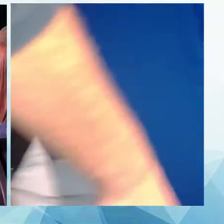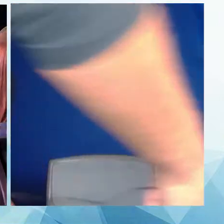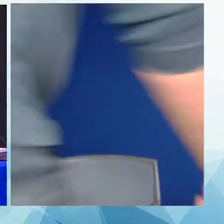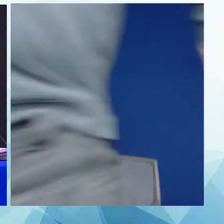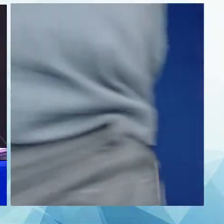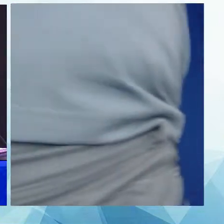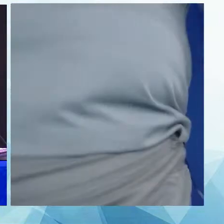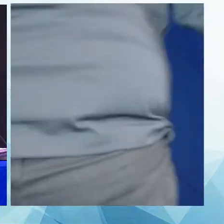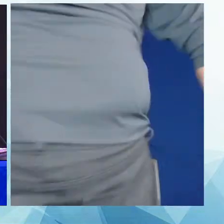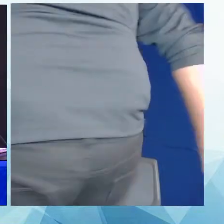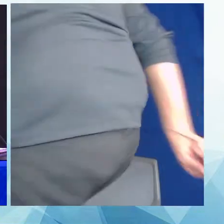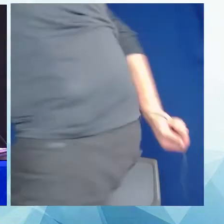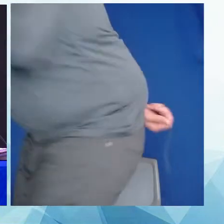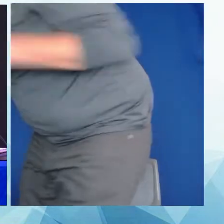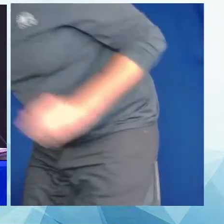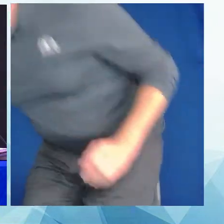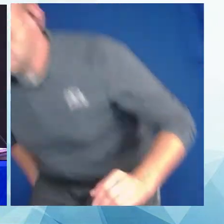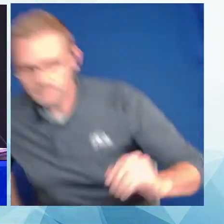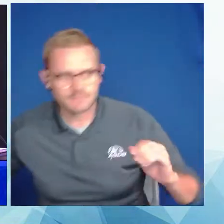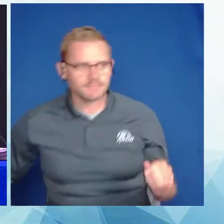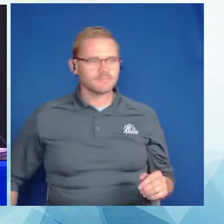Okay, thank you for that explanation.